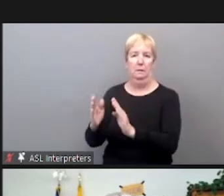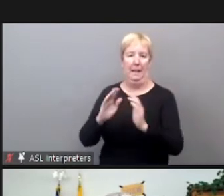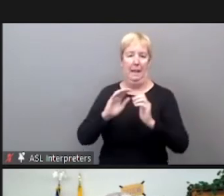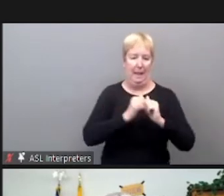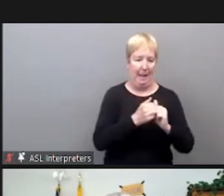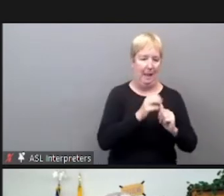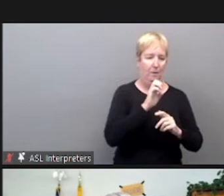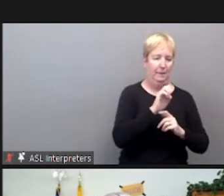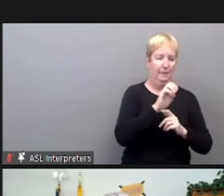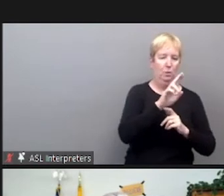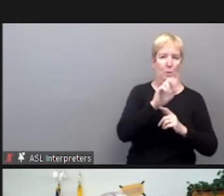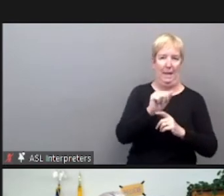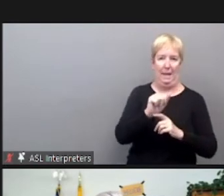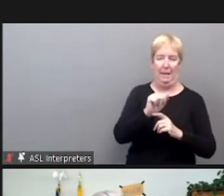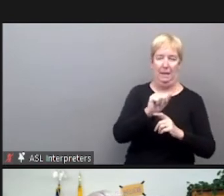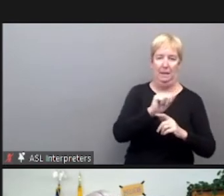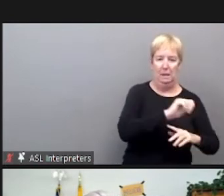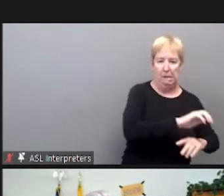EUA even gets